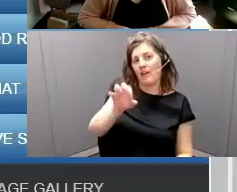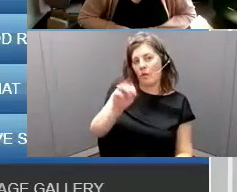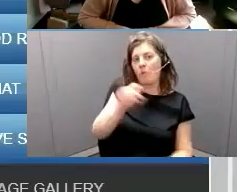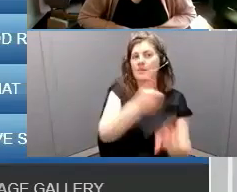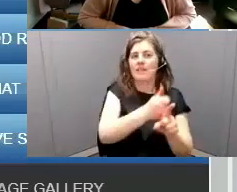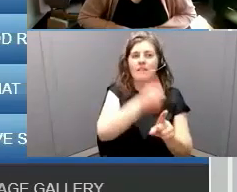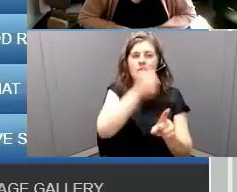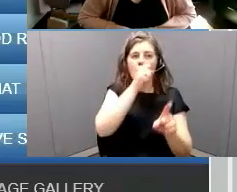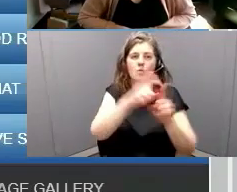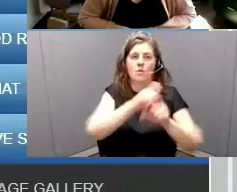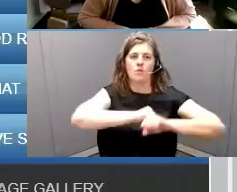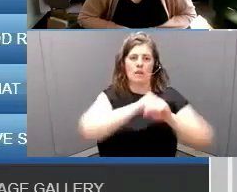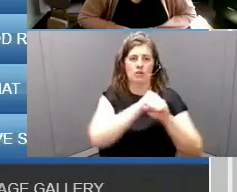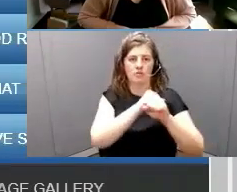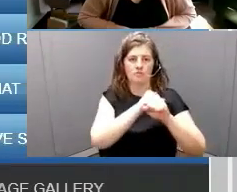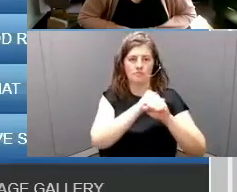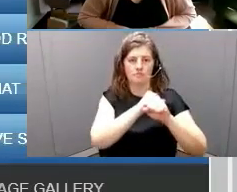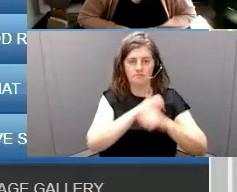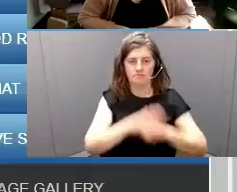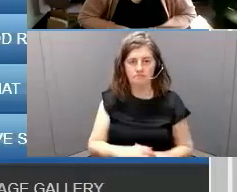protected.